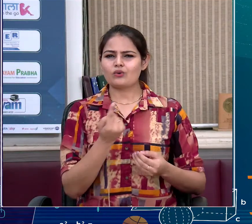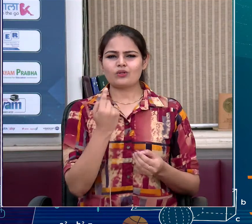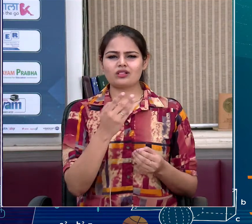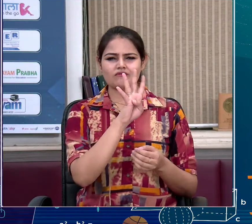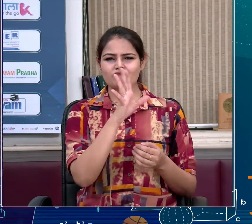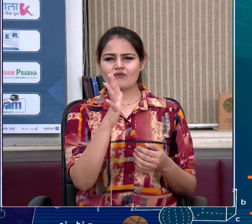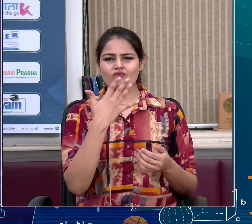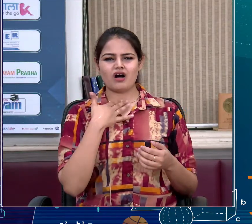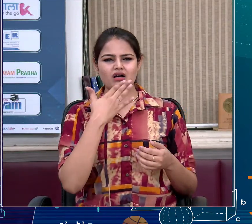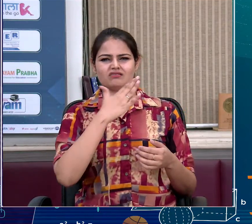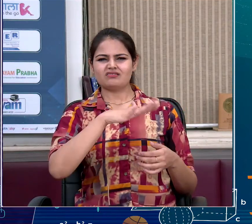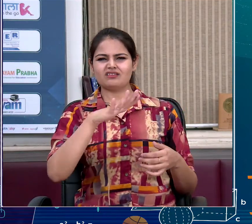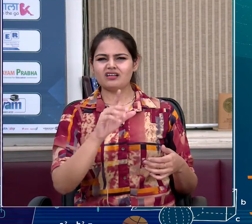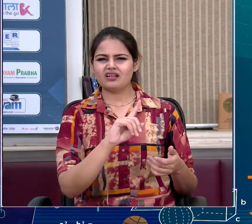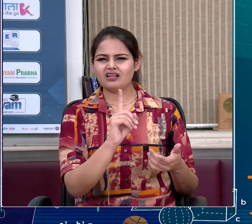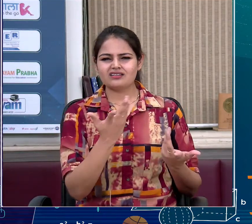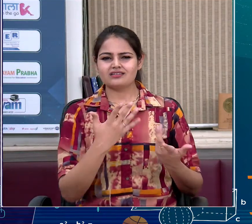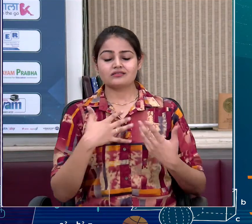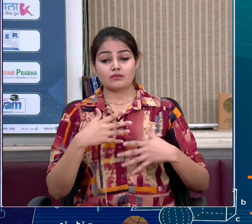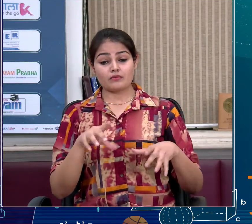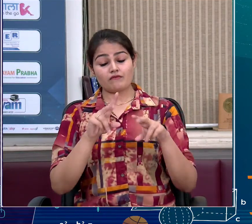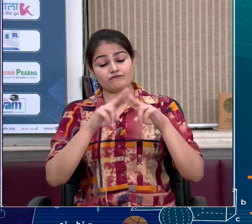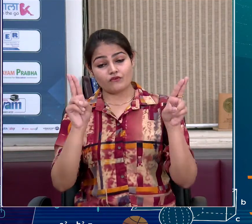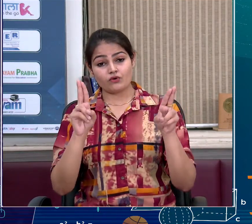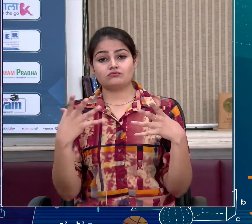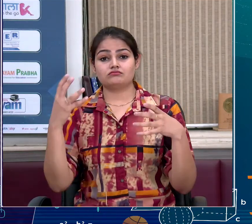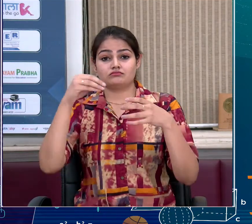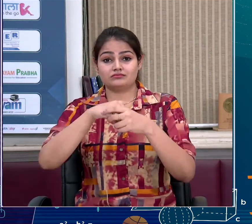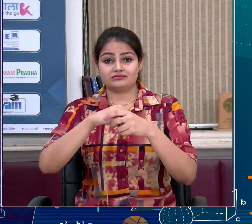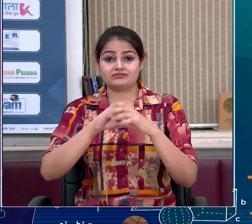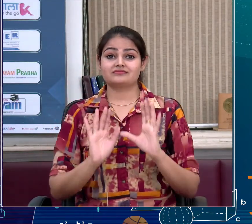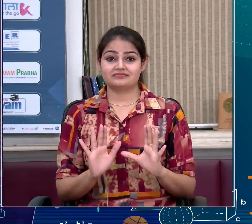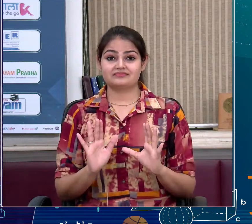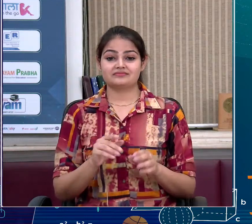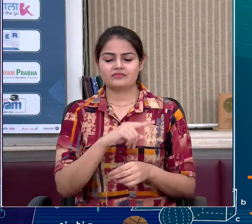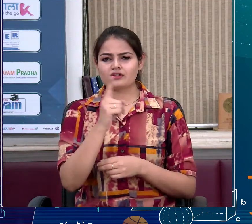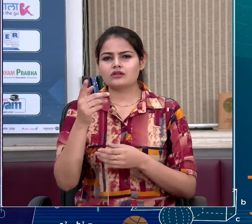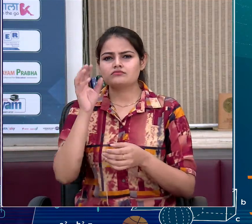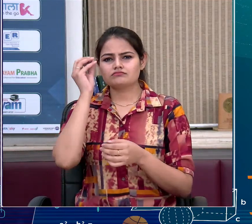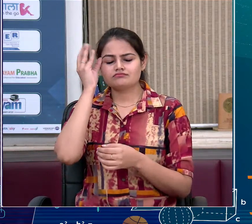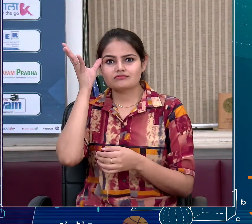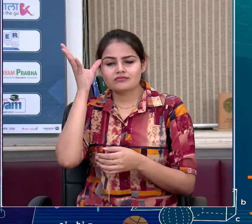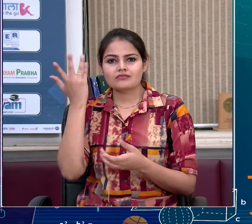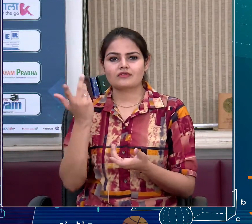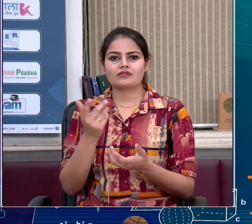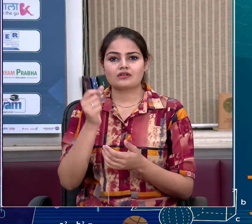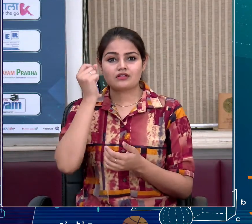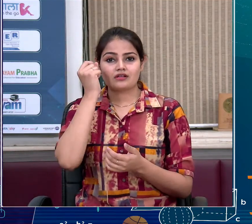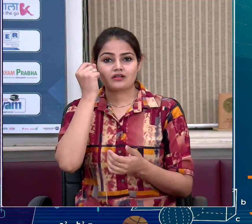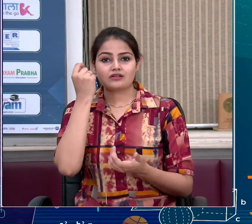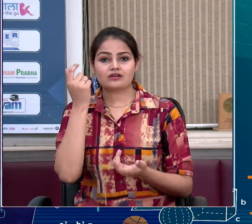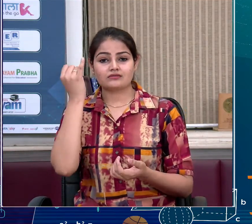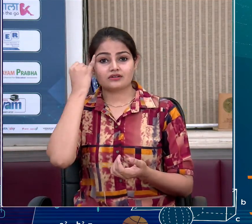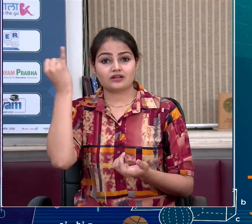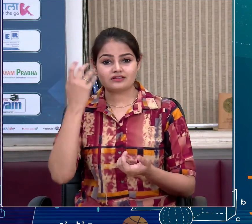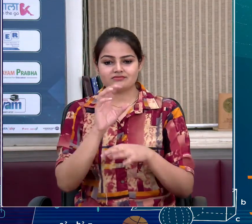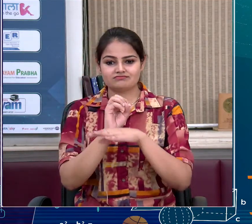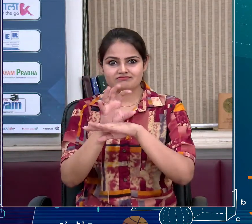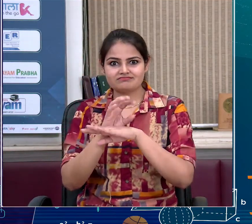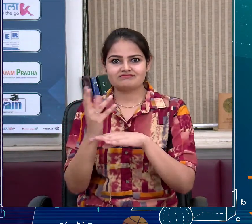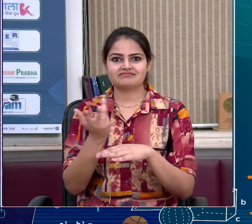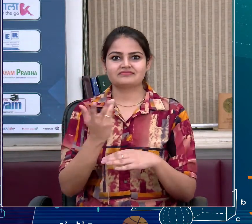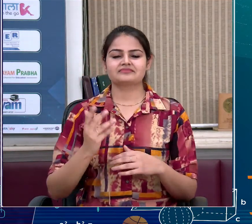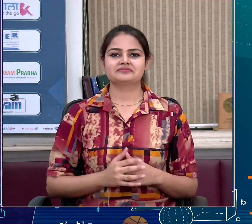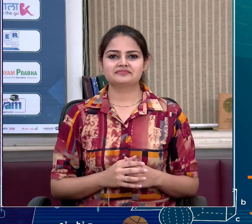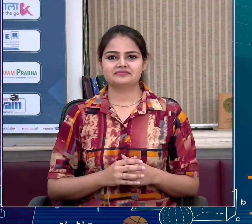We have to keep in mind the other half as well. What will you say about this? Absolutely, Kriti ma'am. That's a very valid question. And that is something which is